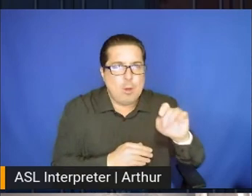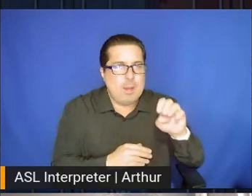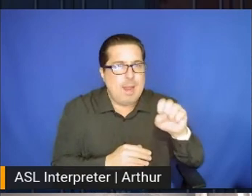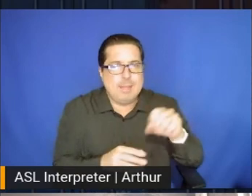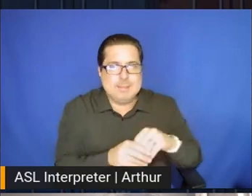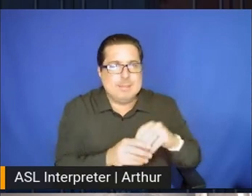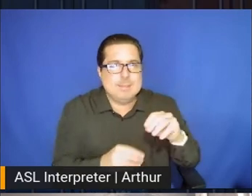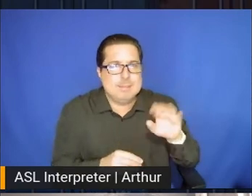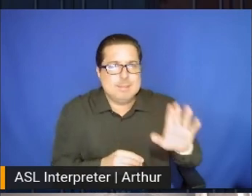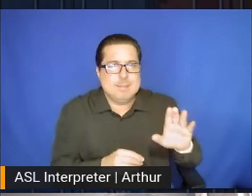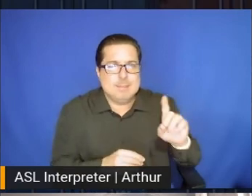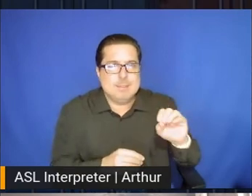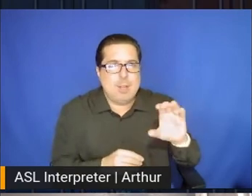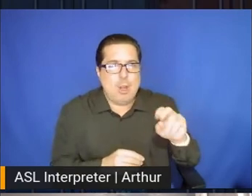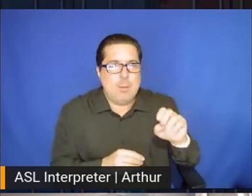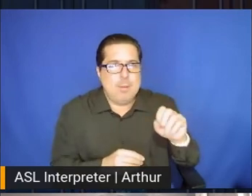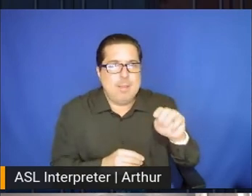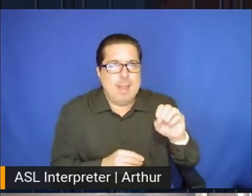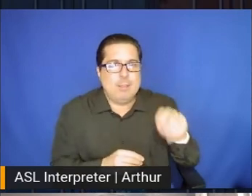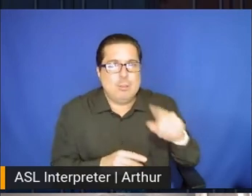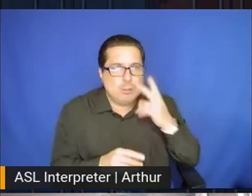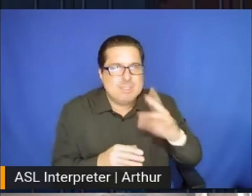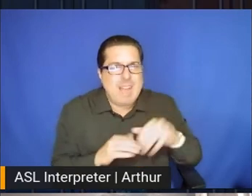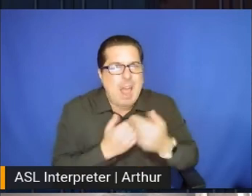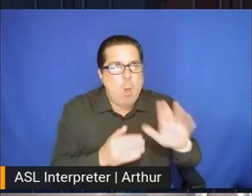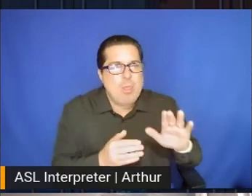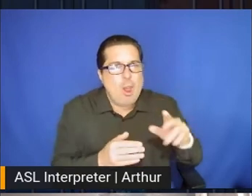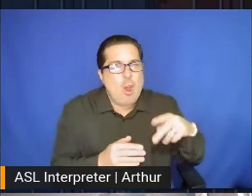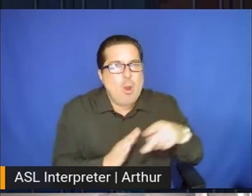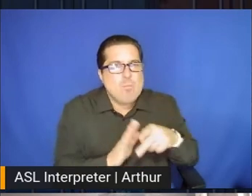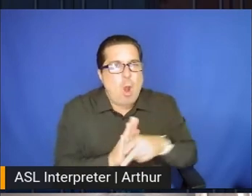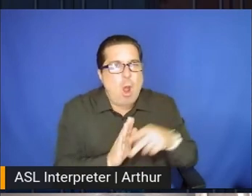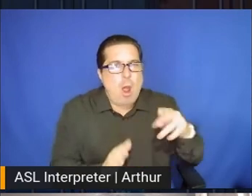those properties are behaving.